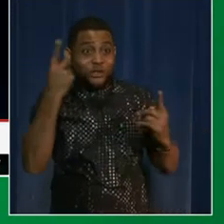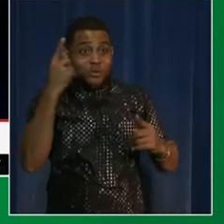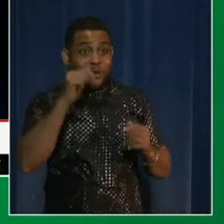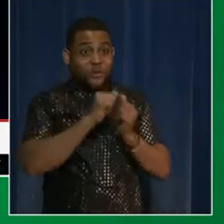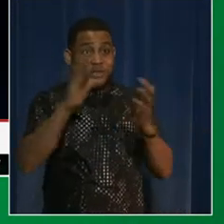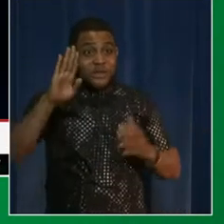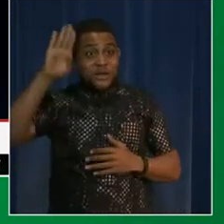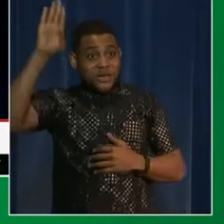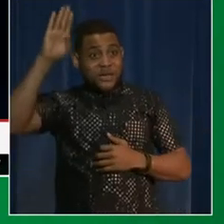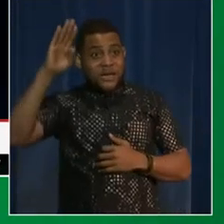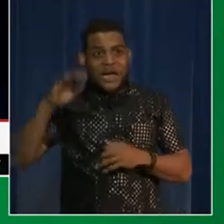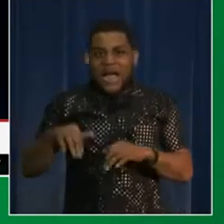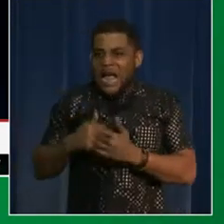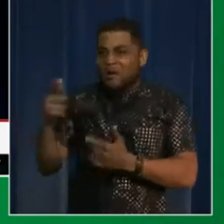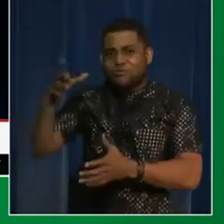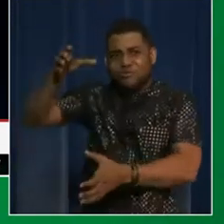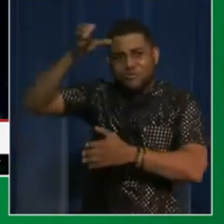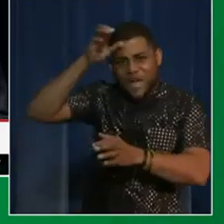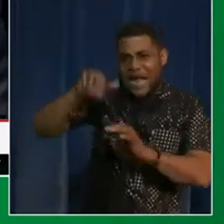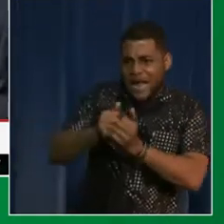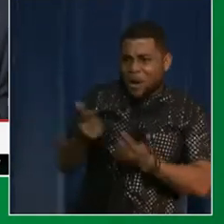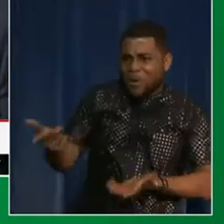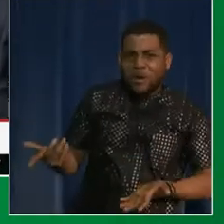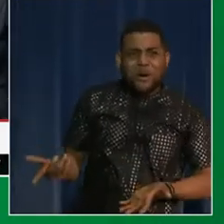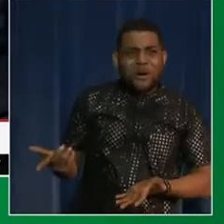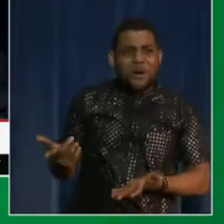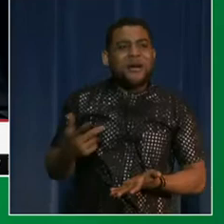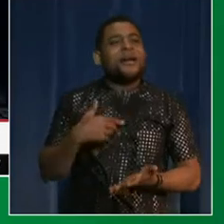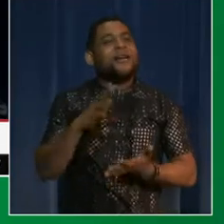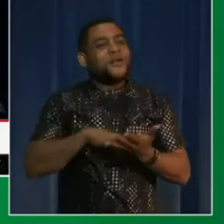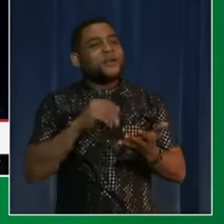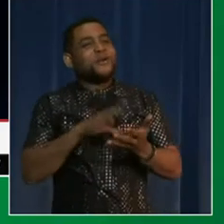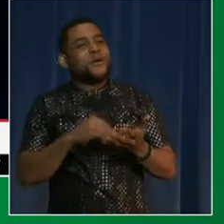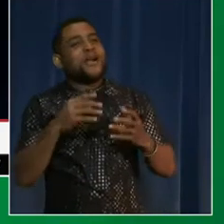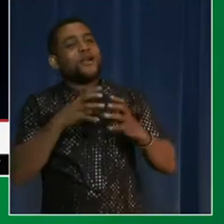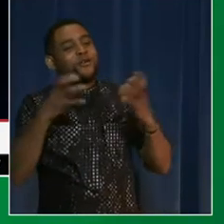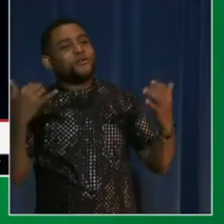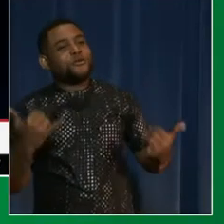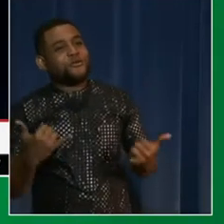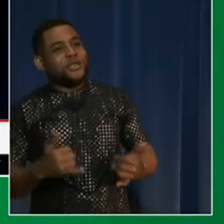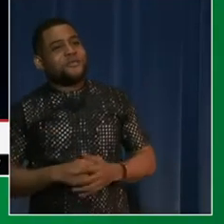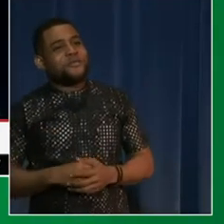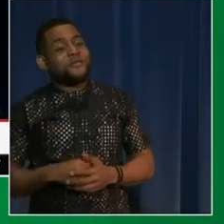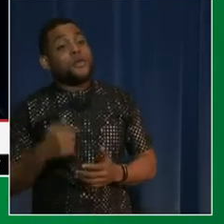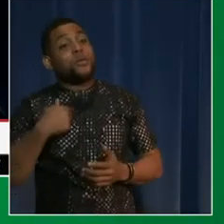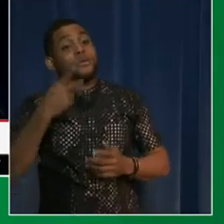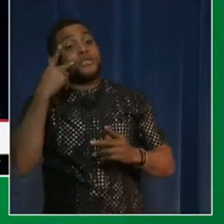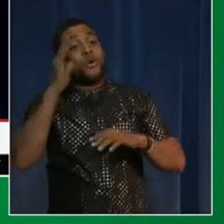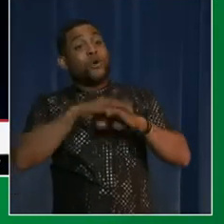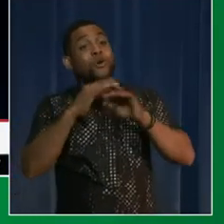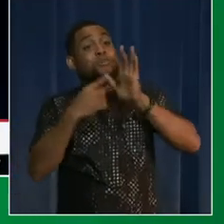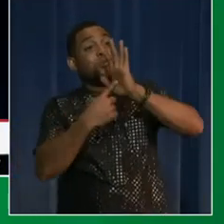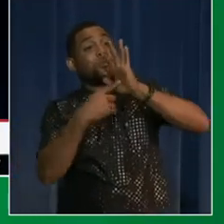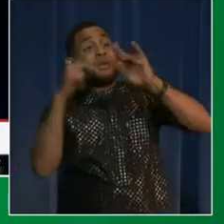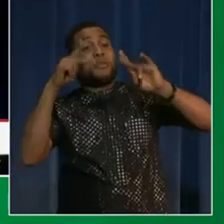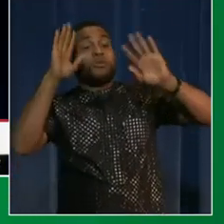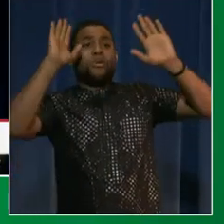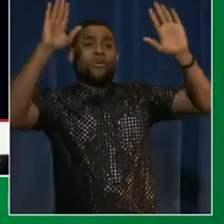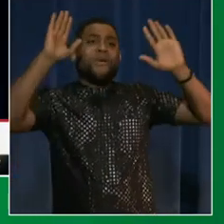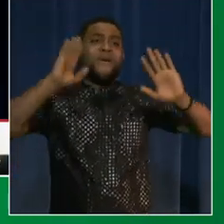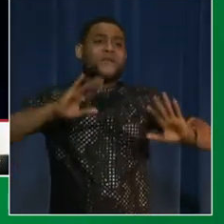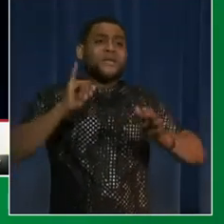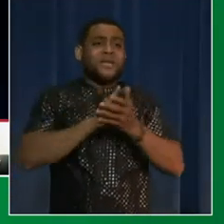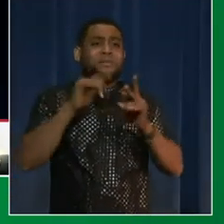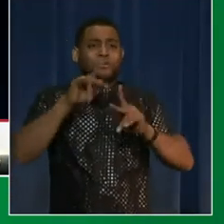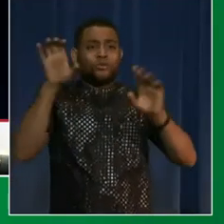how they knew it all, because I learned a lot new today, too. And what we saw on display is the amazing people who do this work every day. But there's